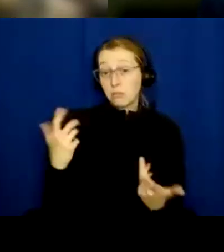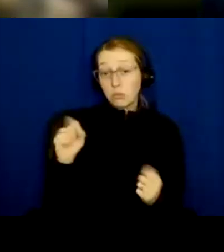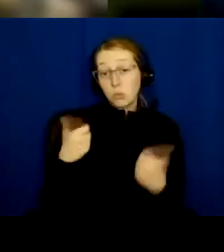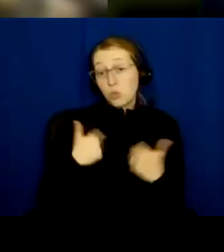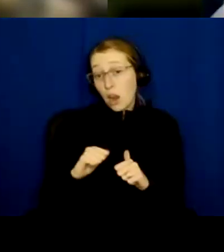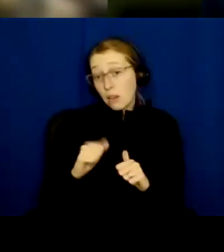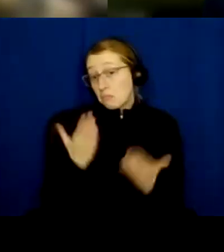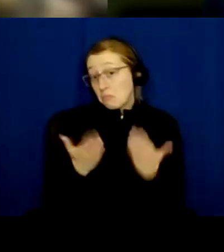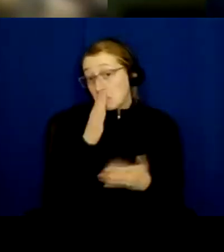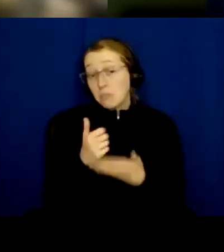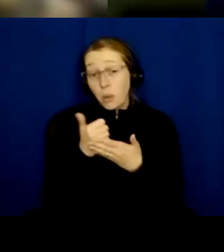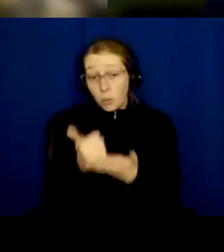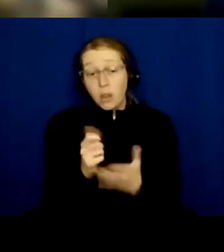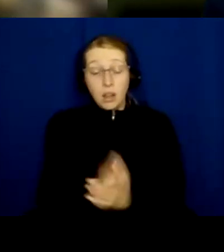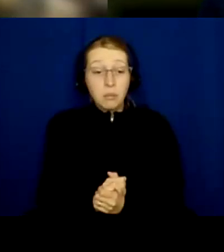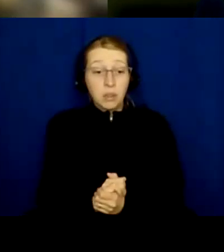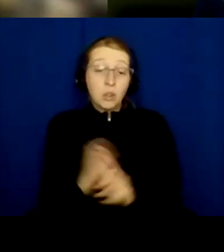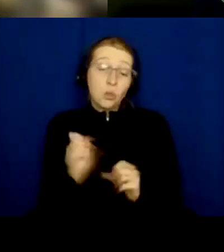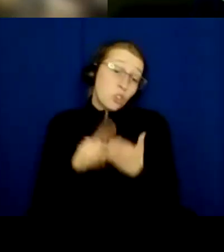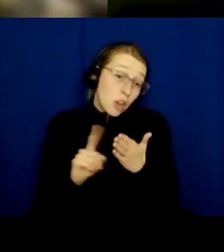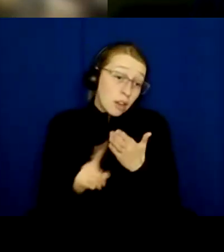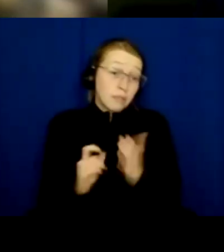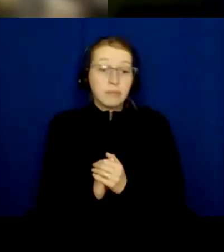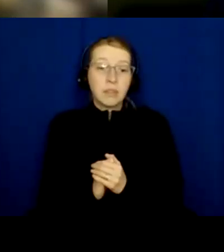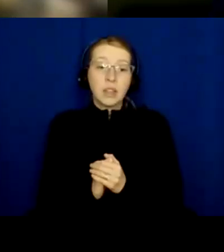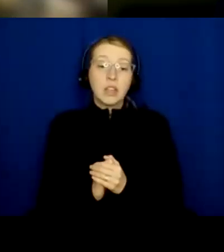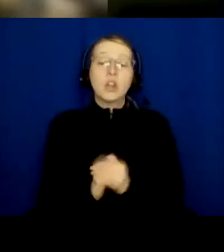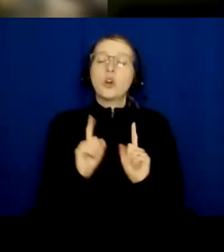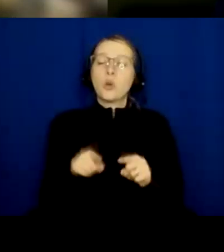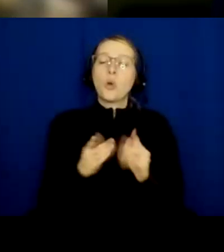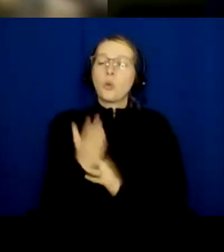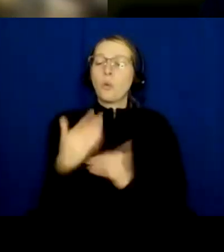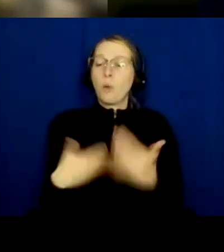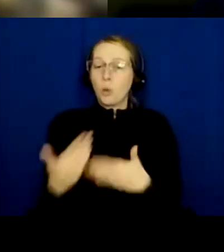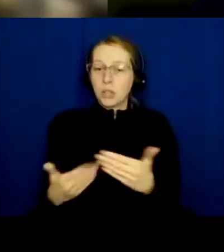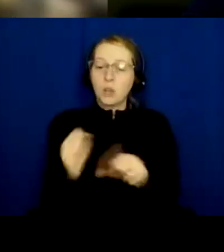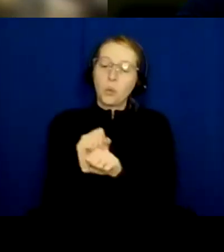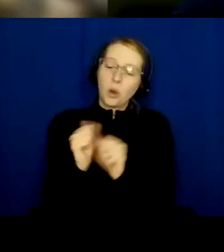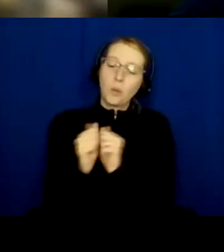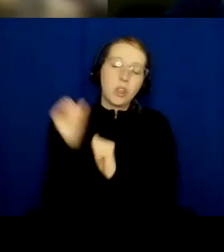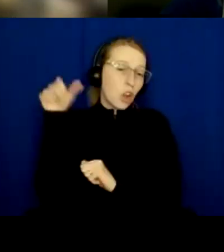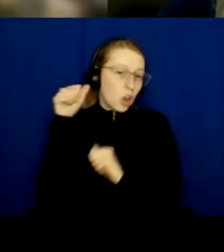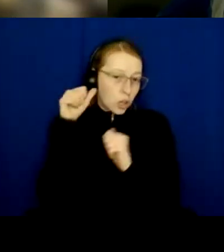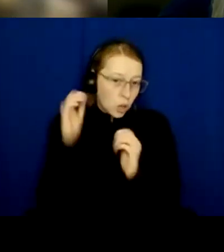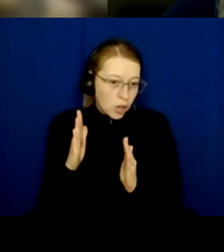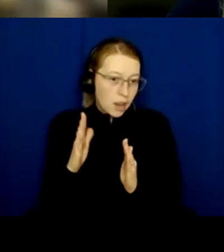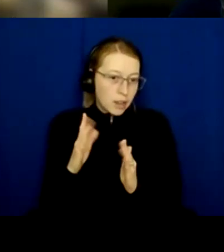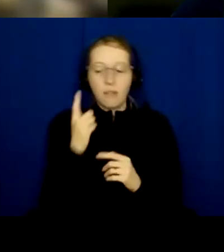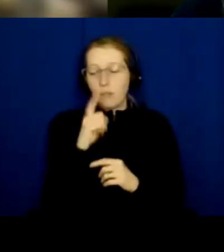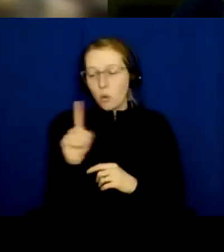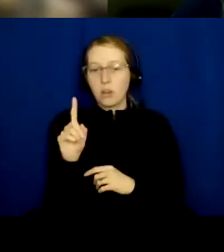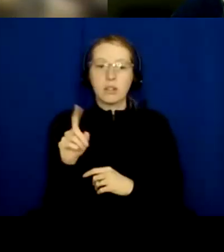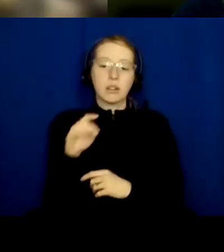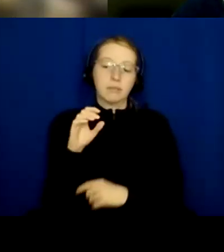check, you know, going through the process for that CI evaluation and working with your audiologist on what steps you could take